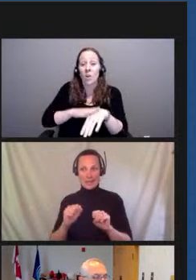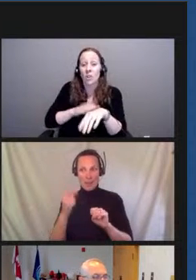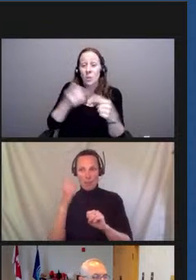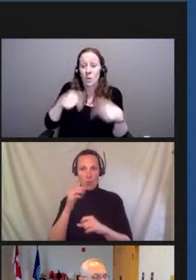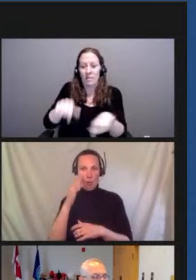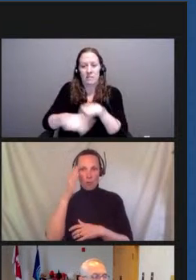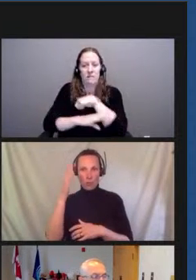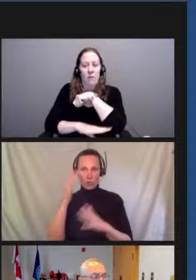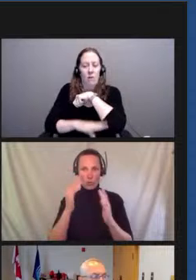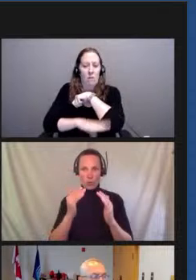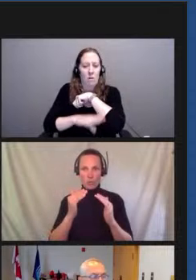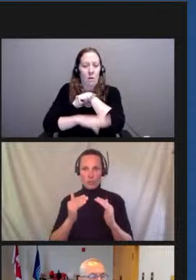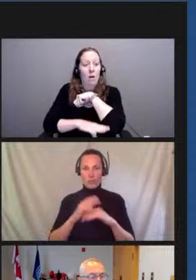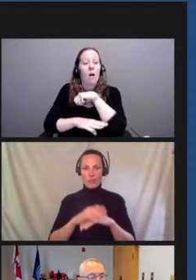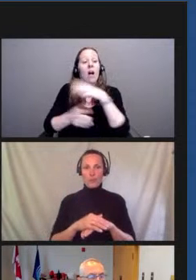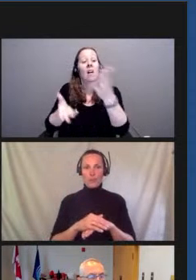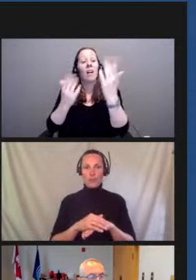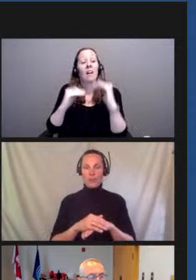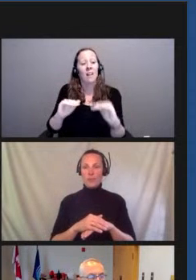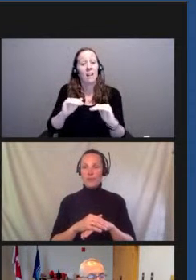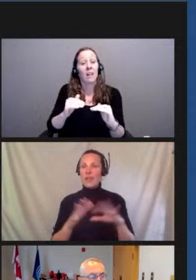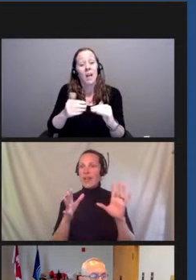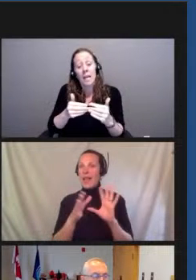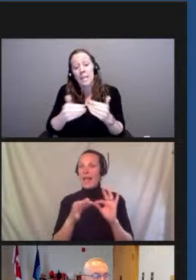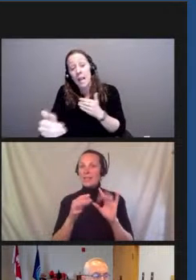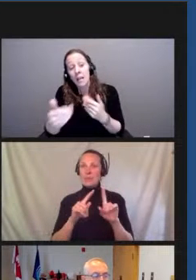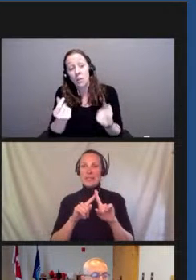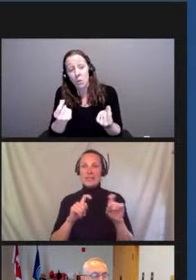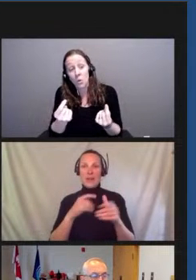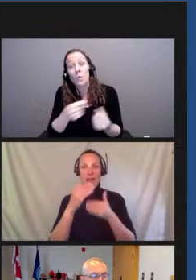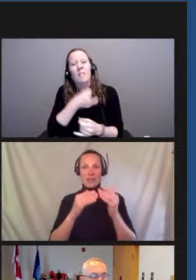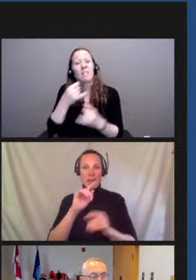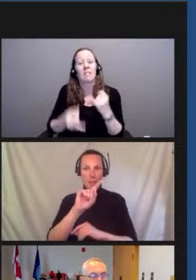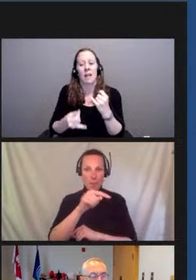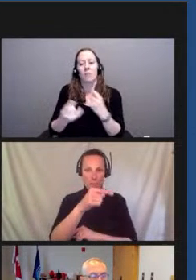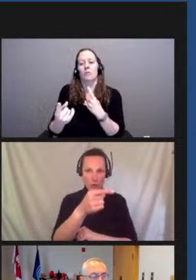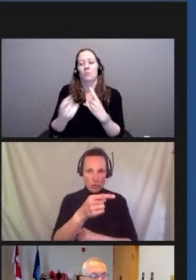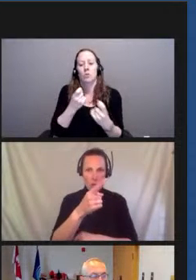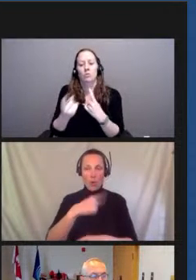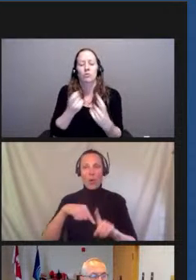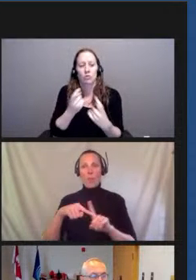will outline the next steps and finally take questions. Next slide, please.